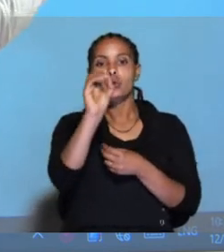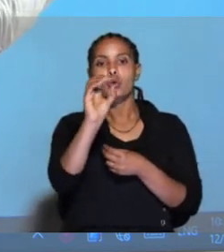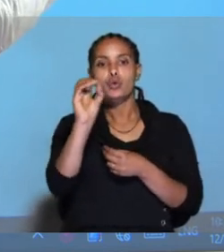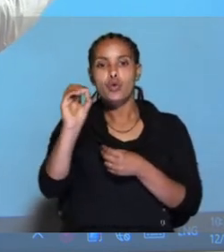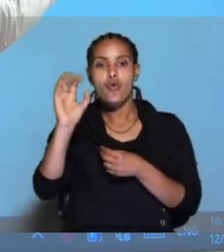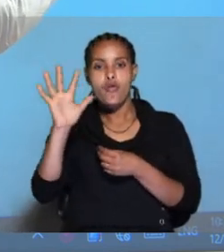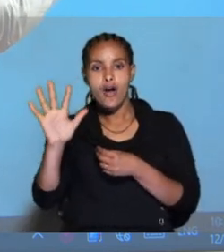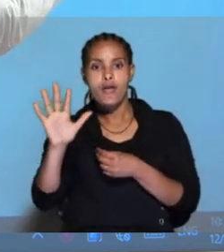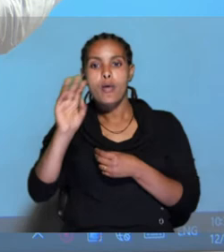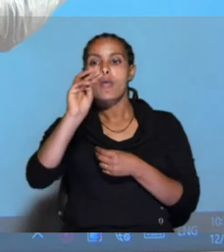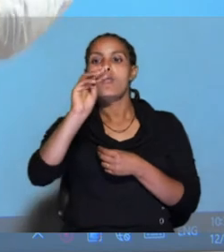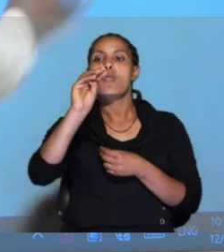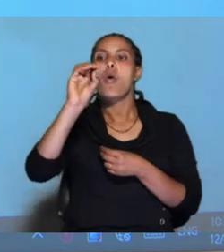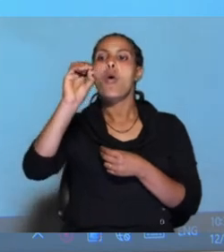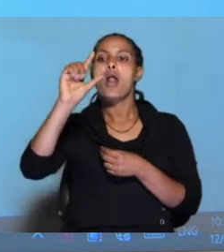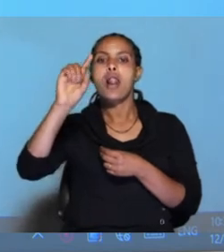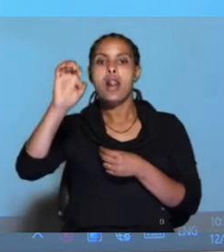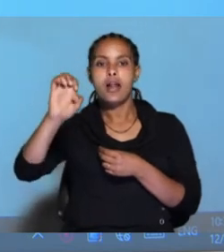0.005 mole.